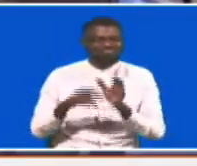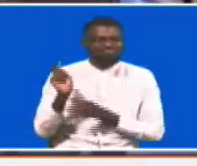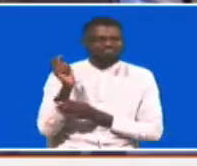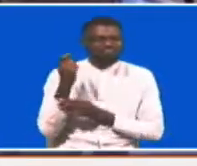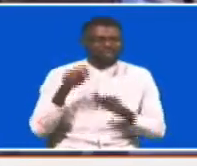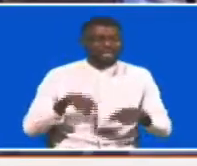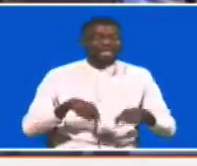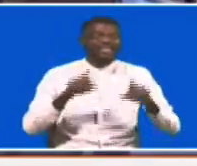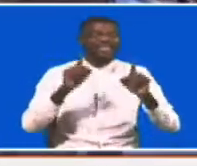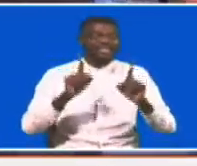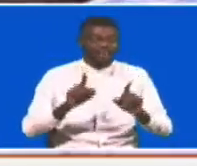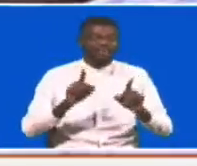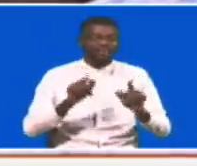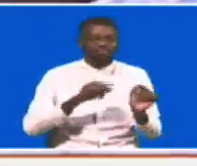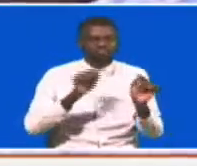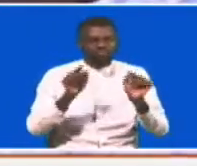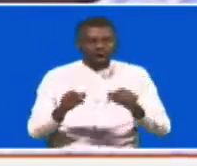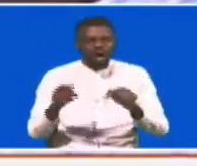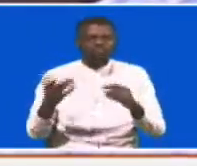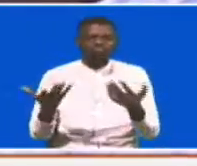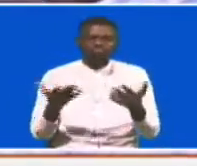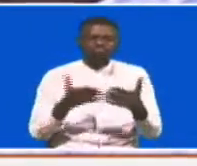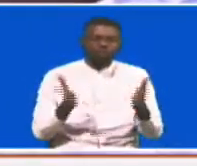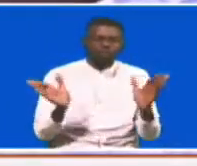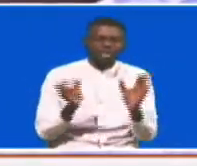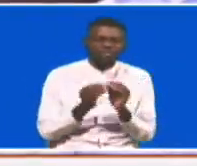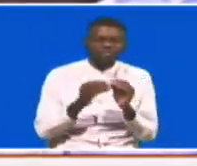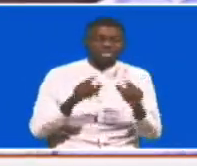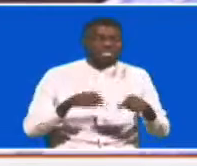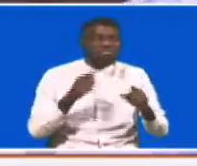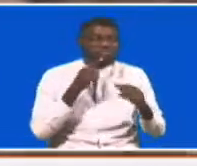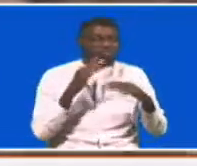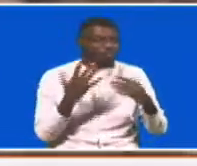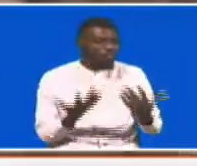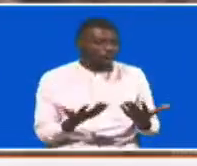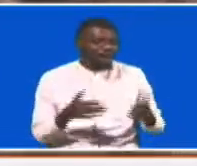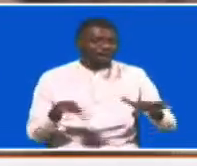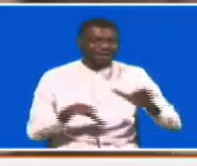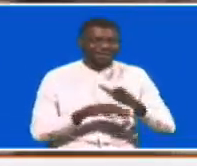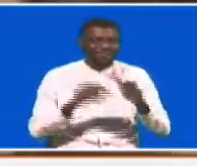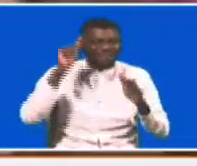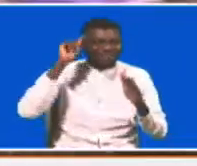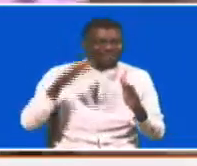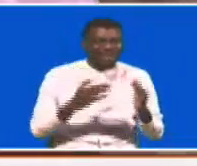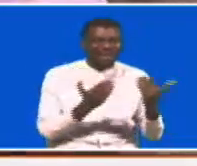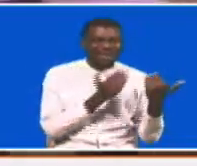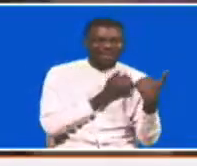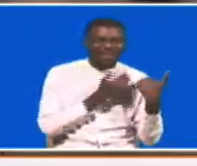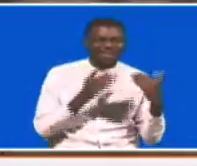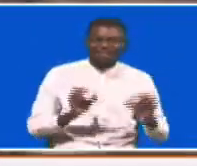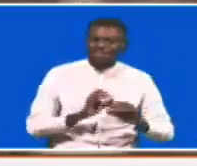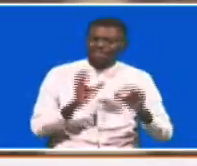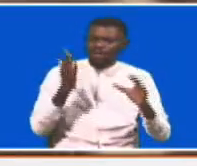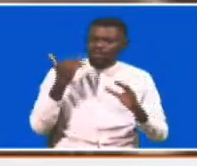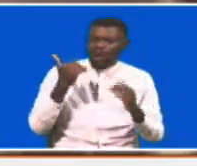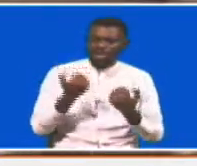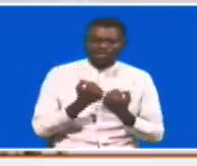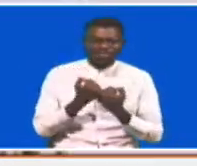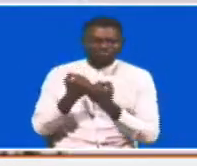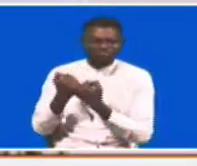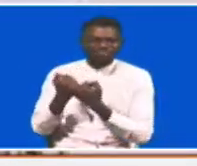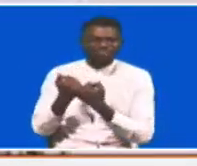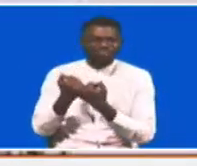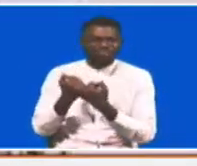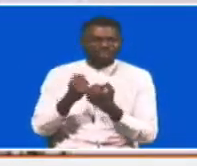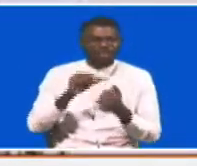president, Rigathi Gachagua, who argued that the deputy governor's roles are well defined as the assistants of the governors.